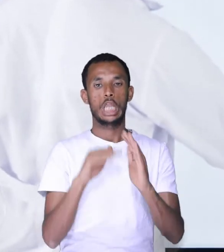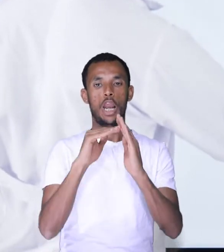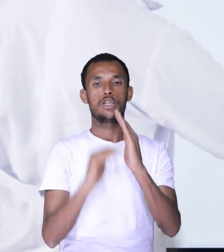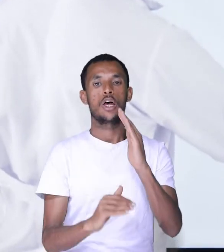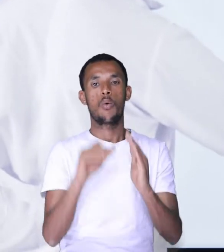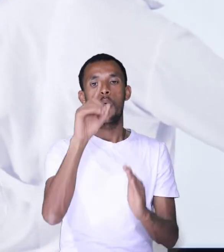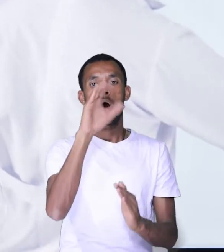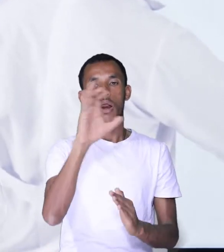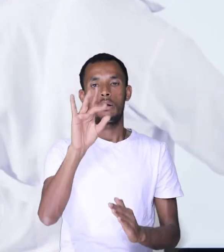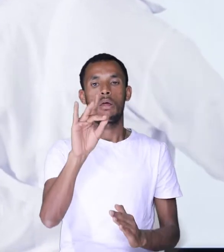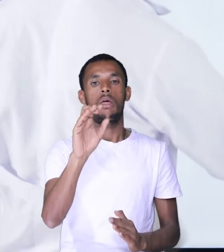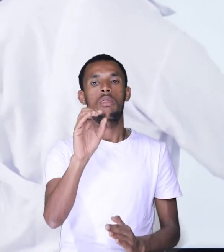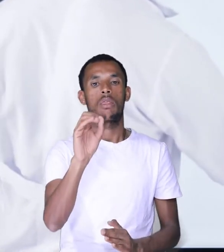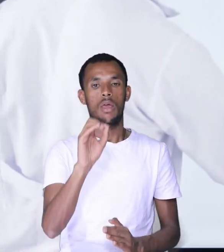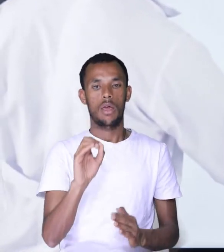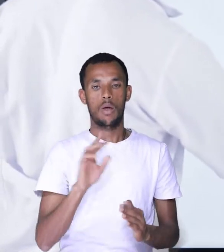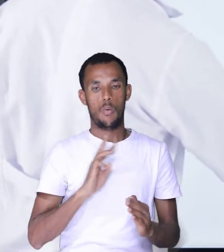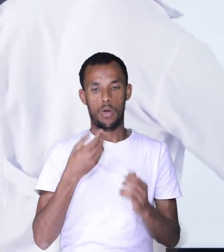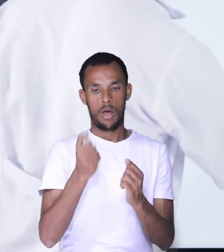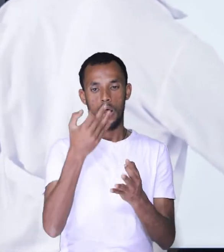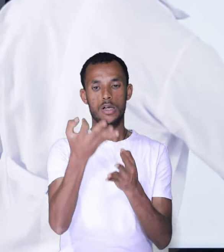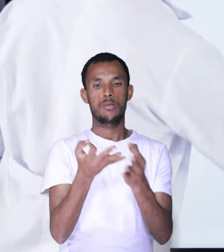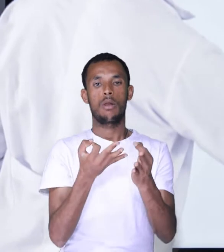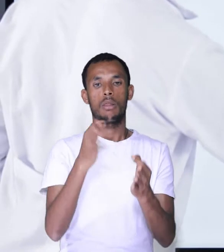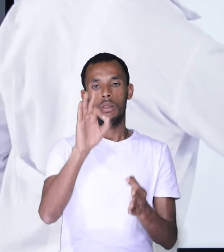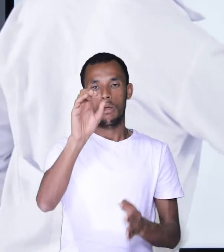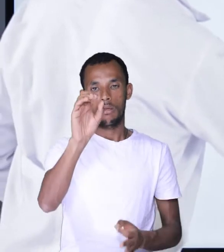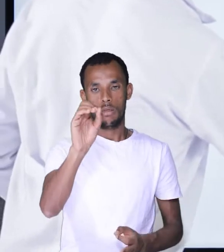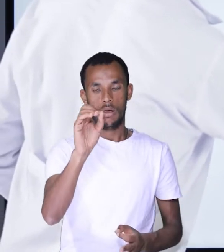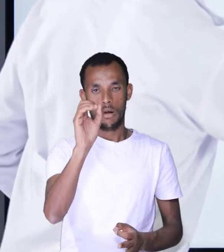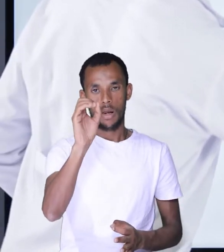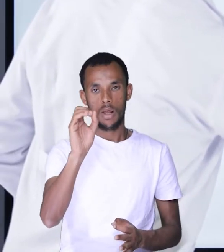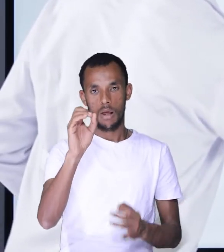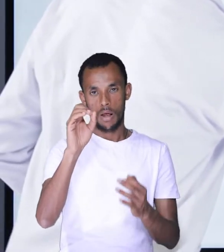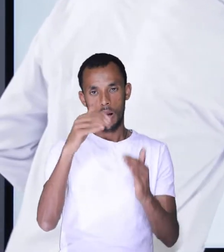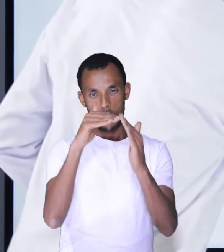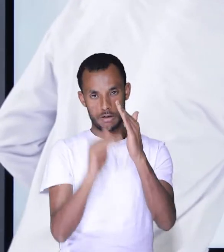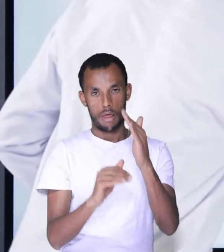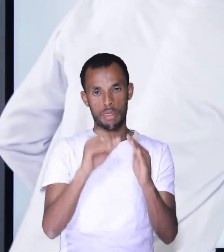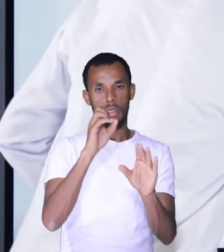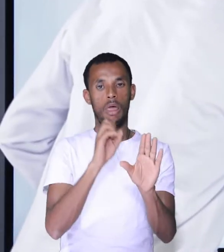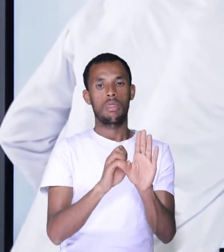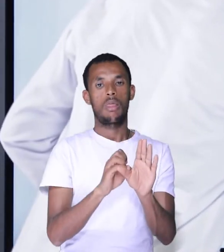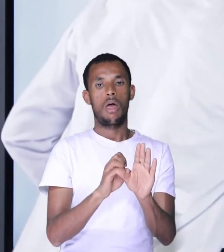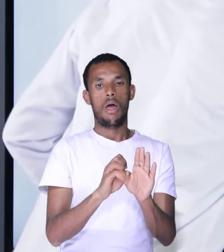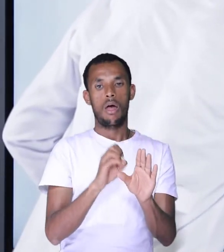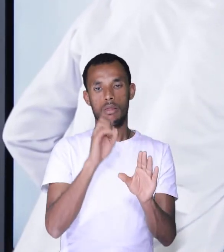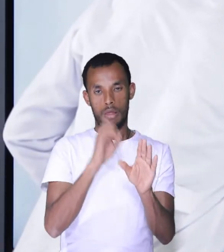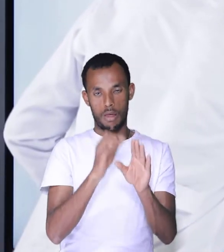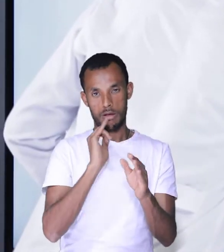than 180 degree, or we can express 90 degree is less than theta, theta is less